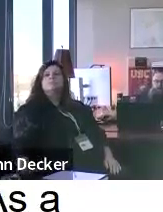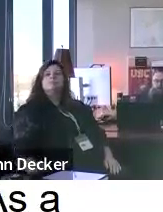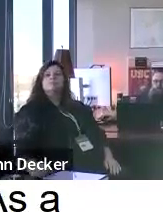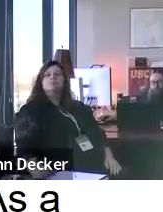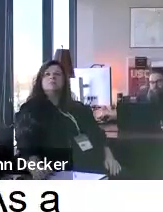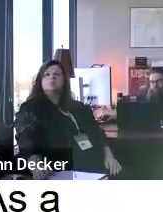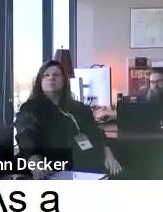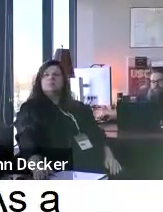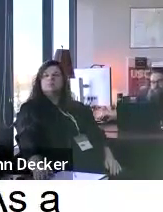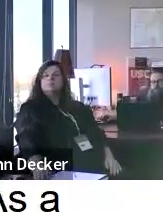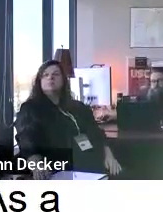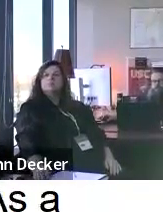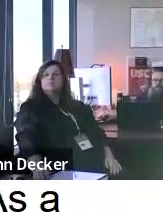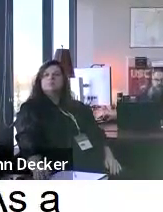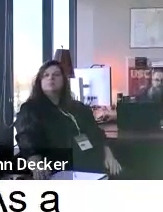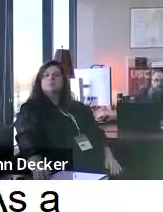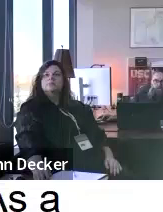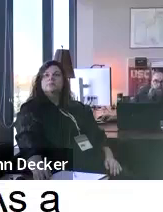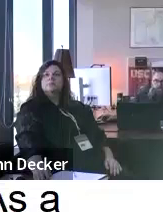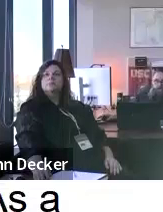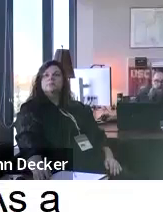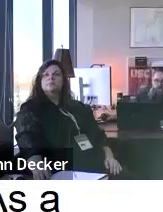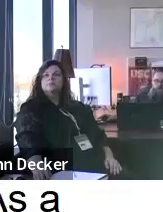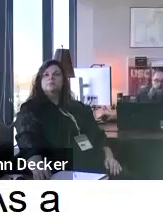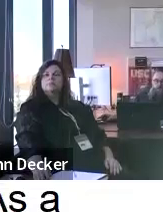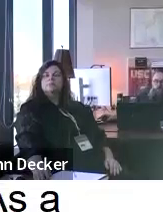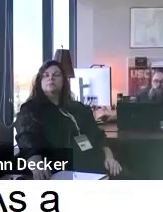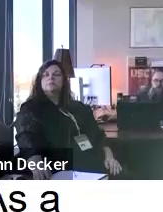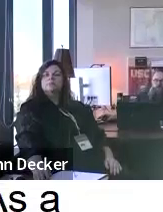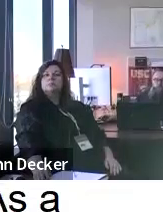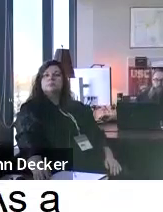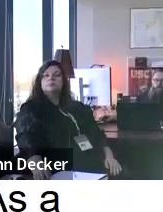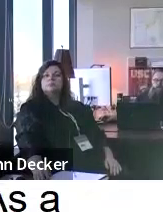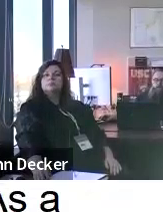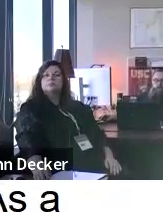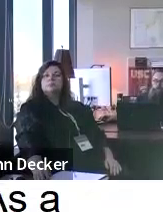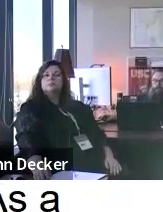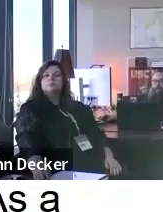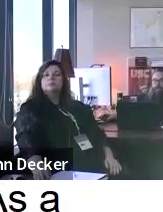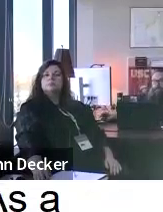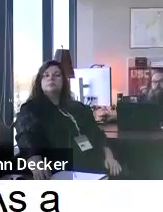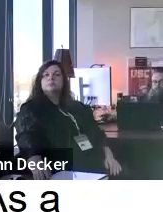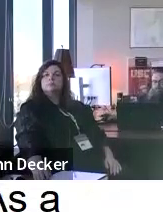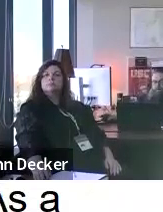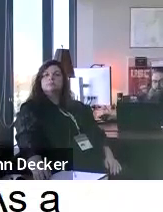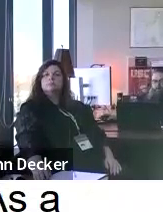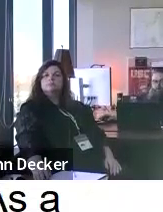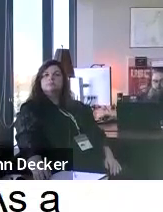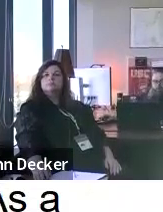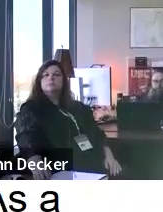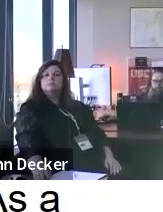possible service and subcode changes, changing possibly staffing or service requirements, and